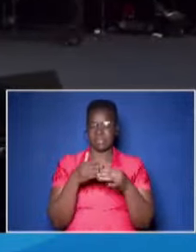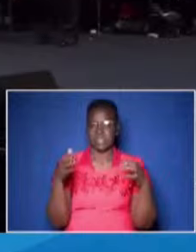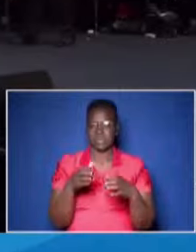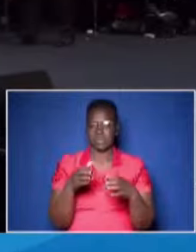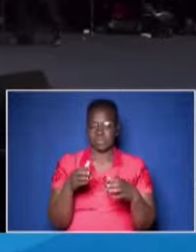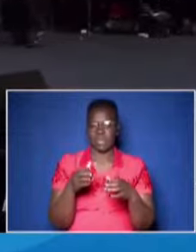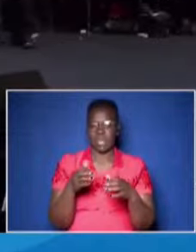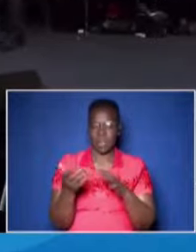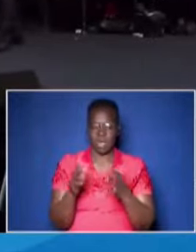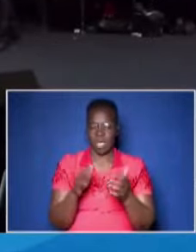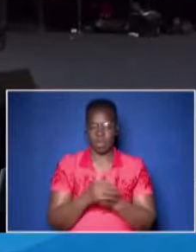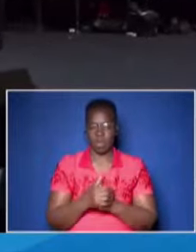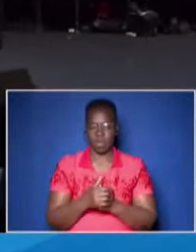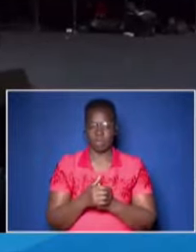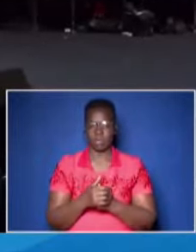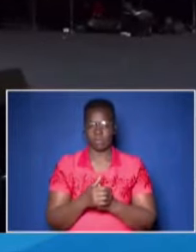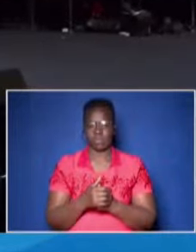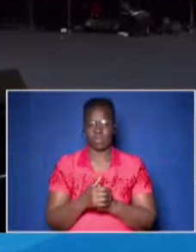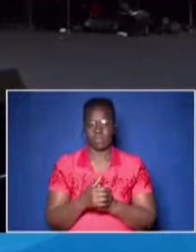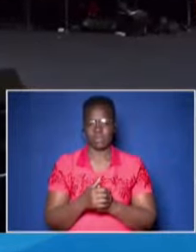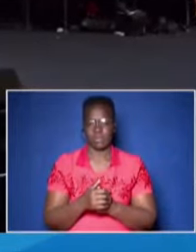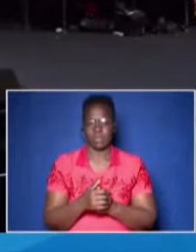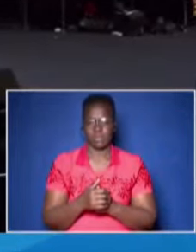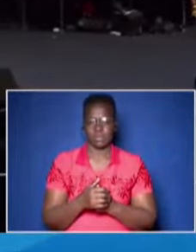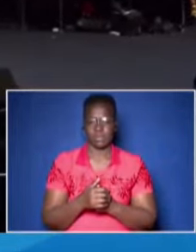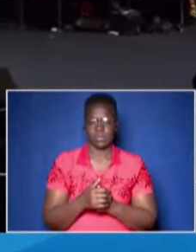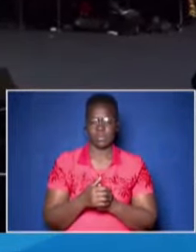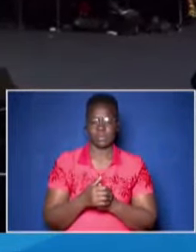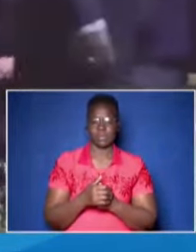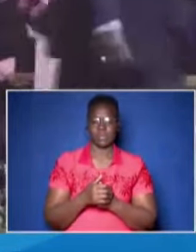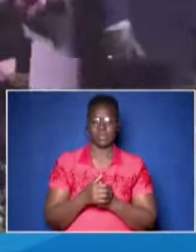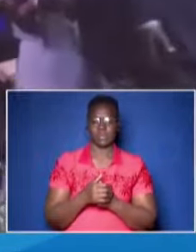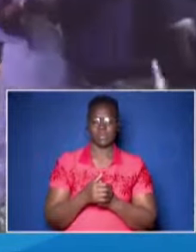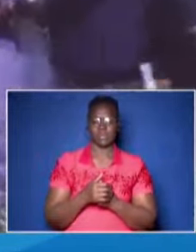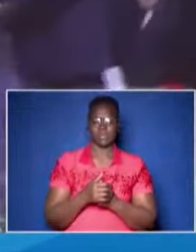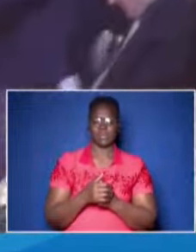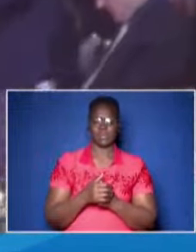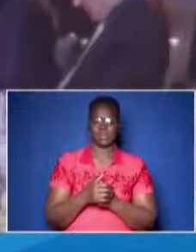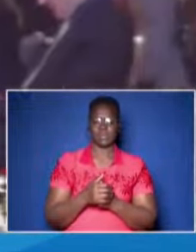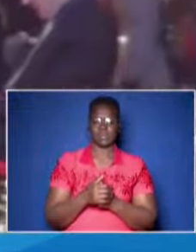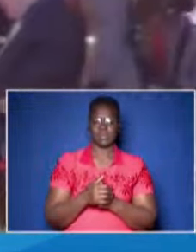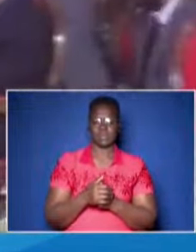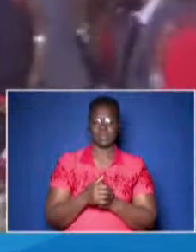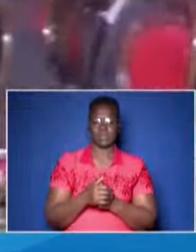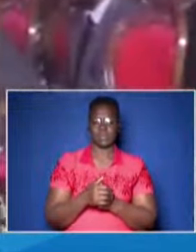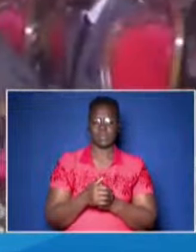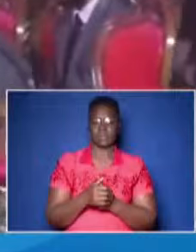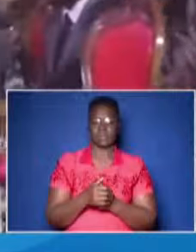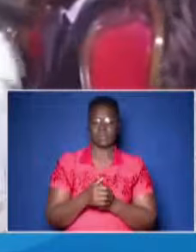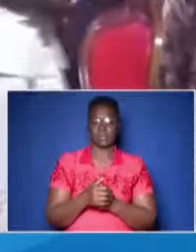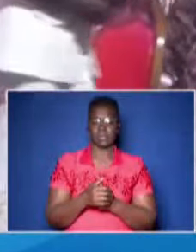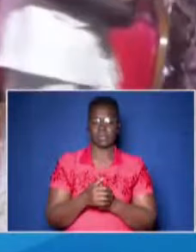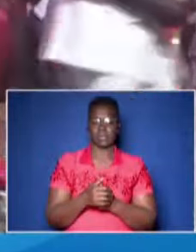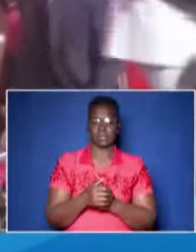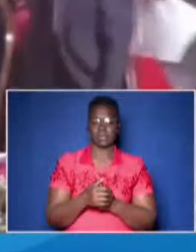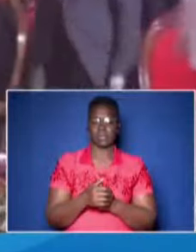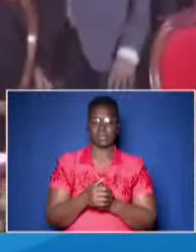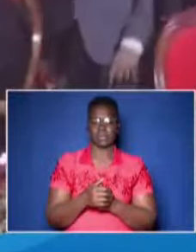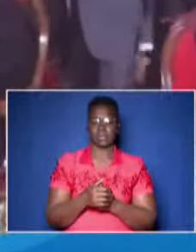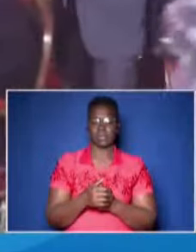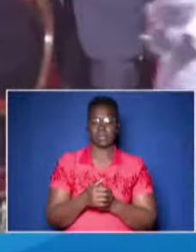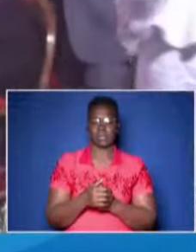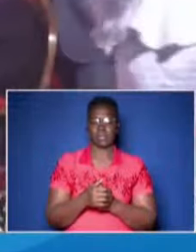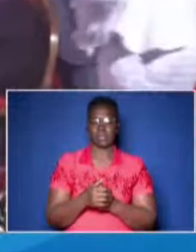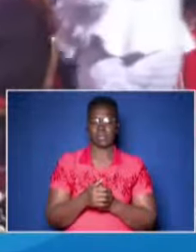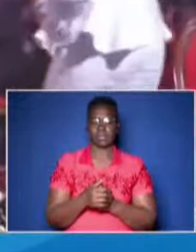it do they do they come forward okay you tell them how to do it them we are